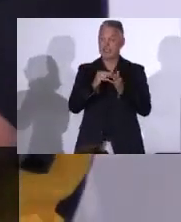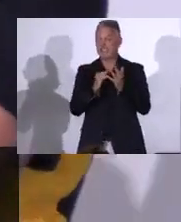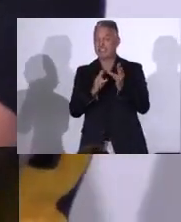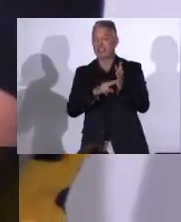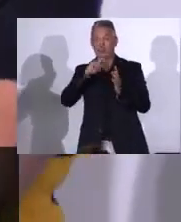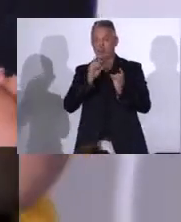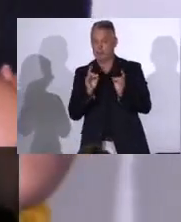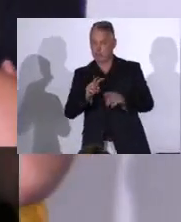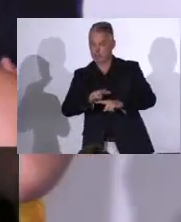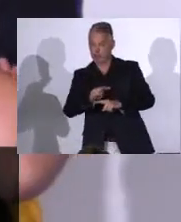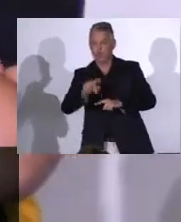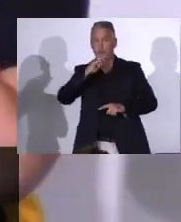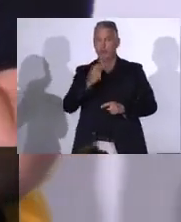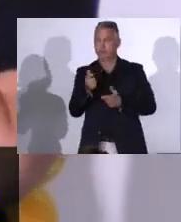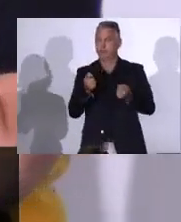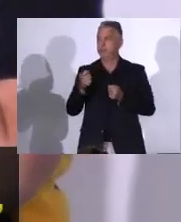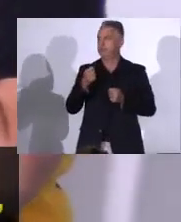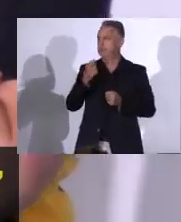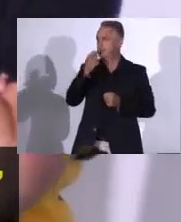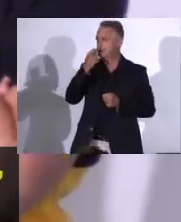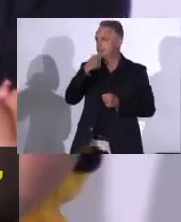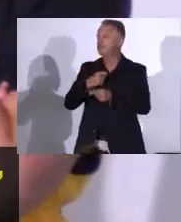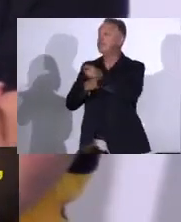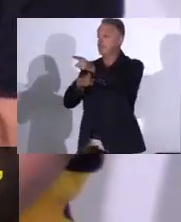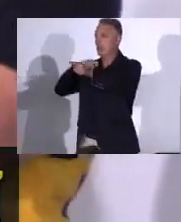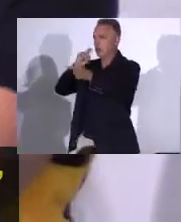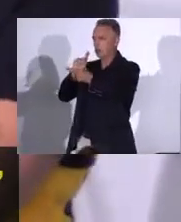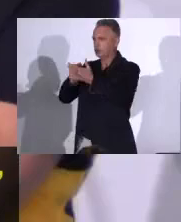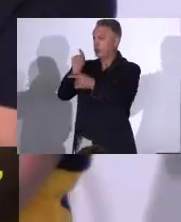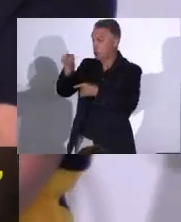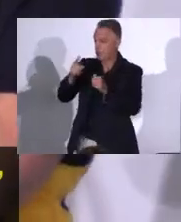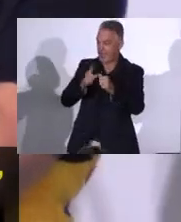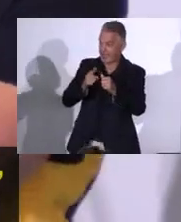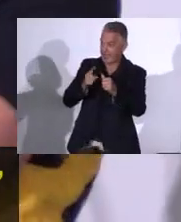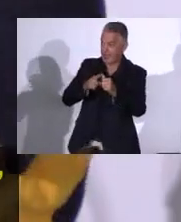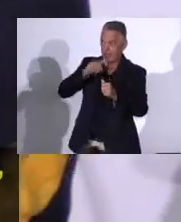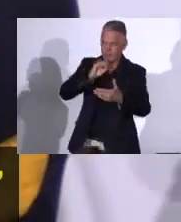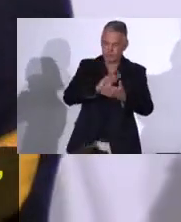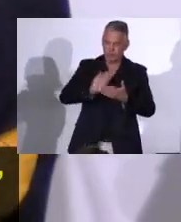them on AAA Play, wherever. Yes, thank you. We'll be in touch.